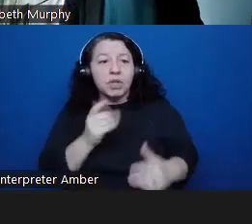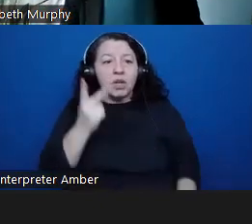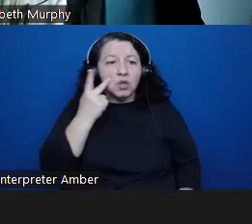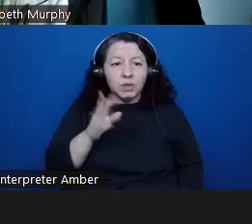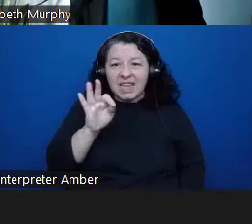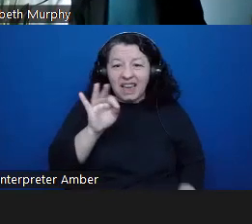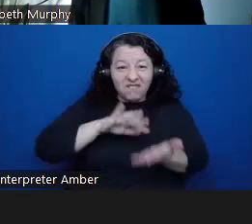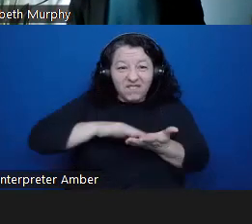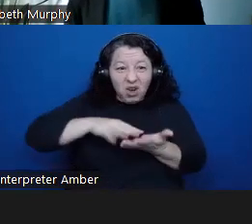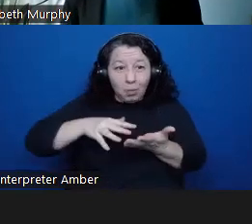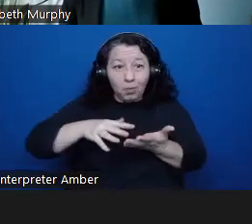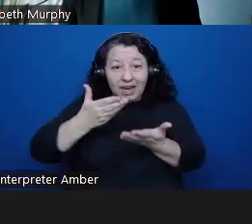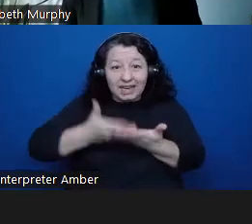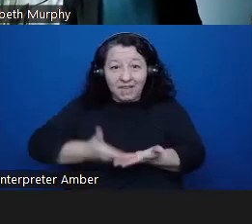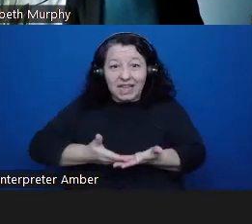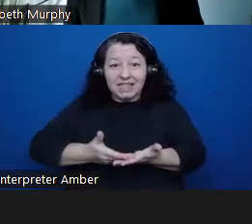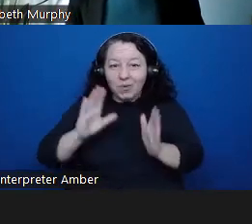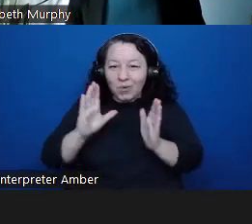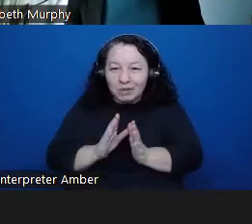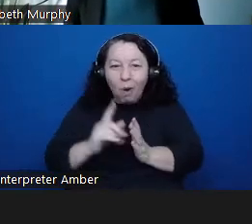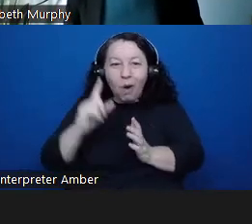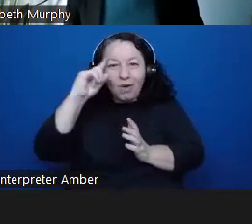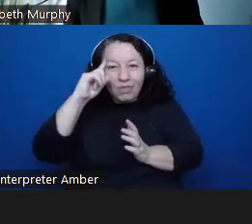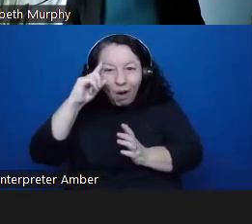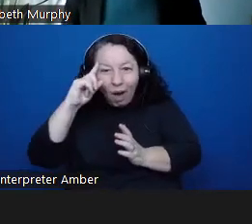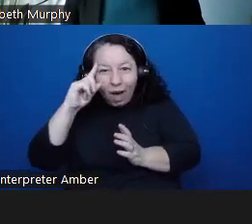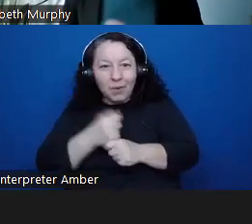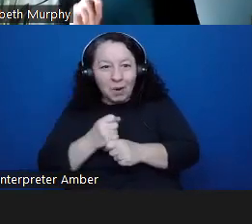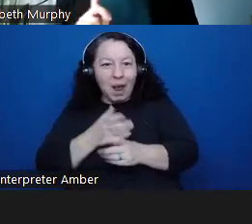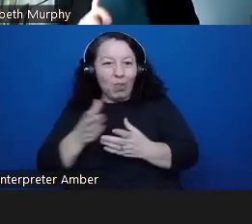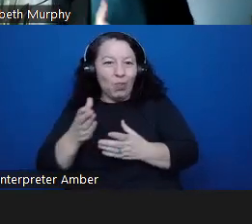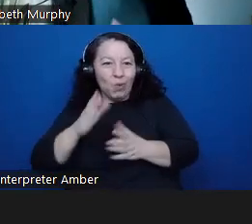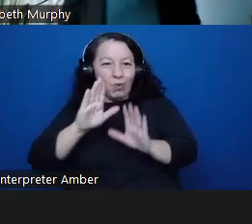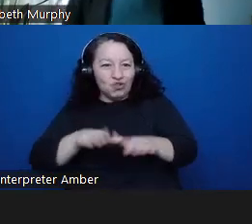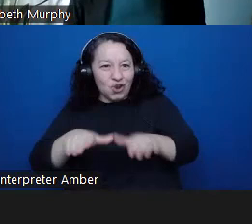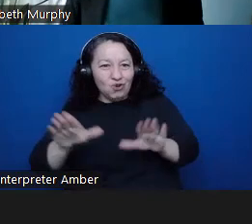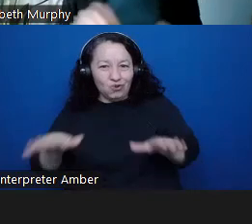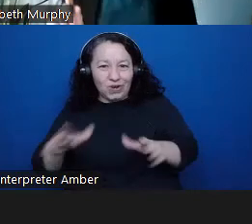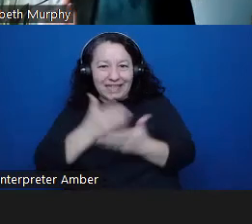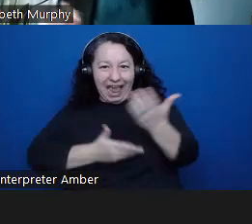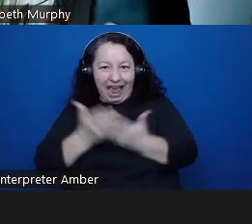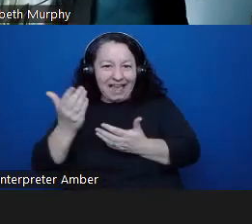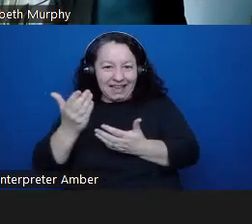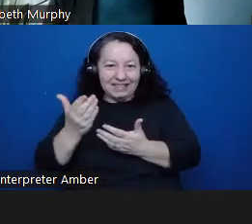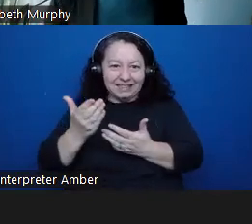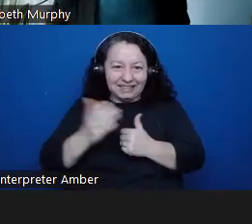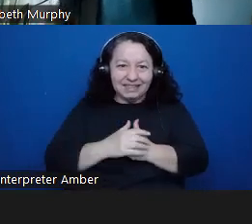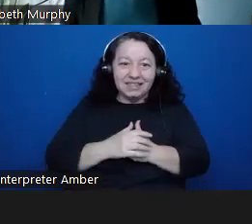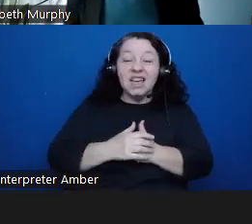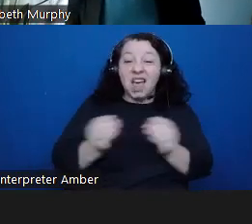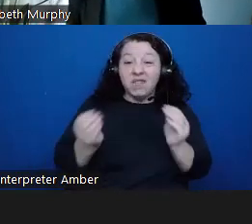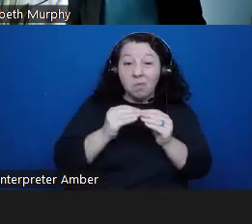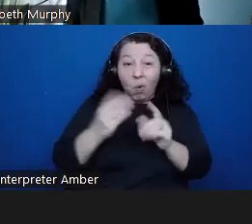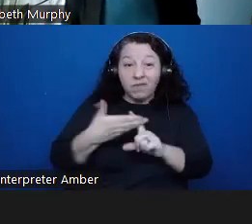thought by the excavator Fanny Vito to have been made by children. Perhaps even more convincing is a fingerprint study